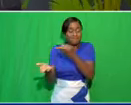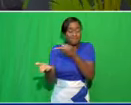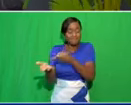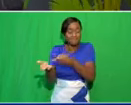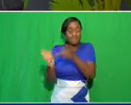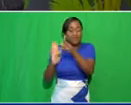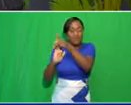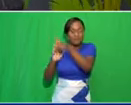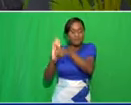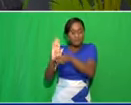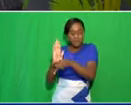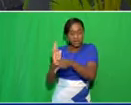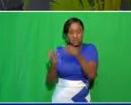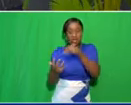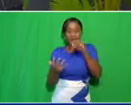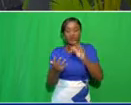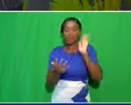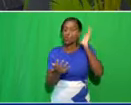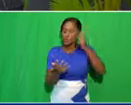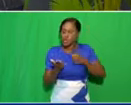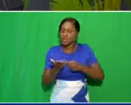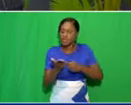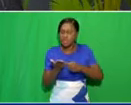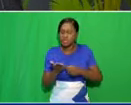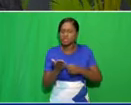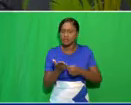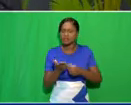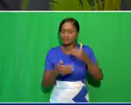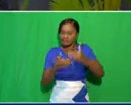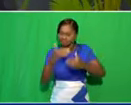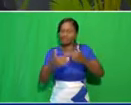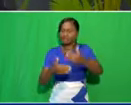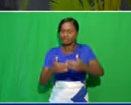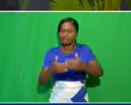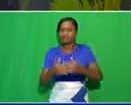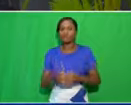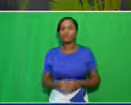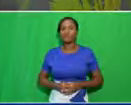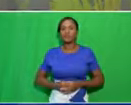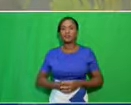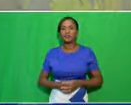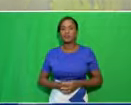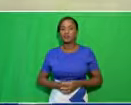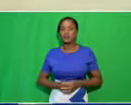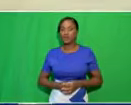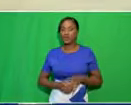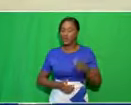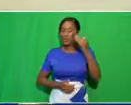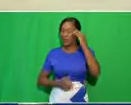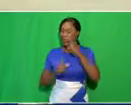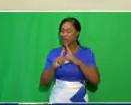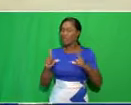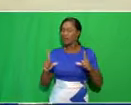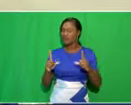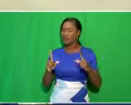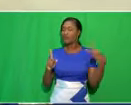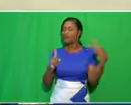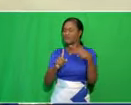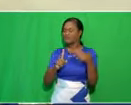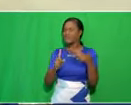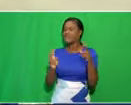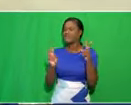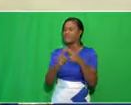policy options, and we will discuss that as time goes on. You know, language is very important, vocabulary as well,